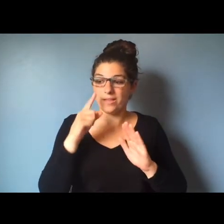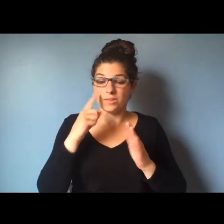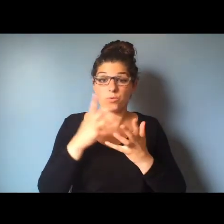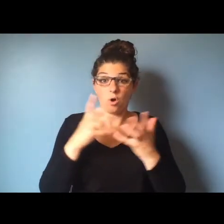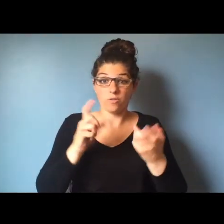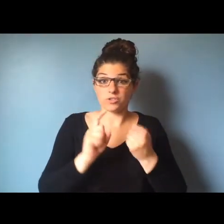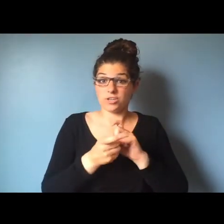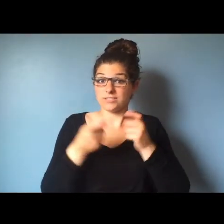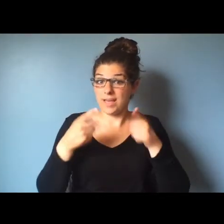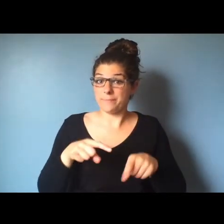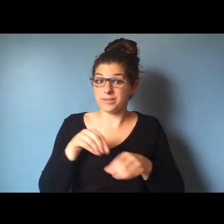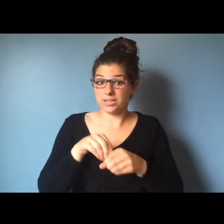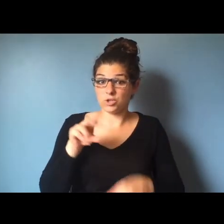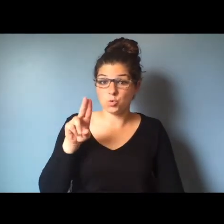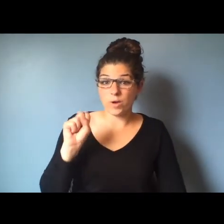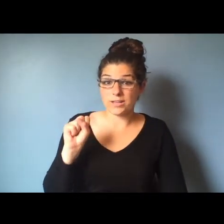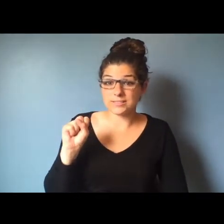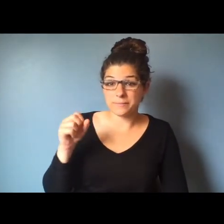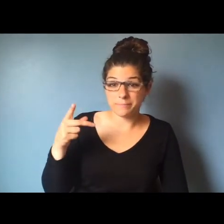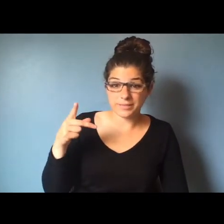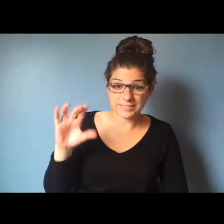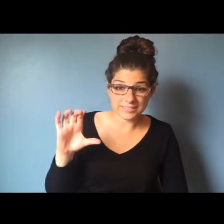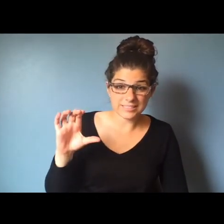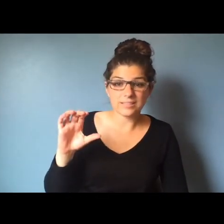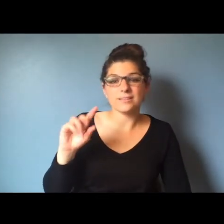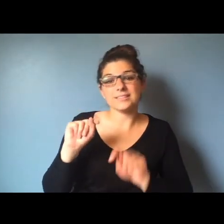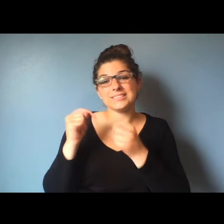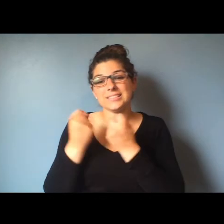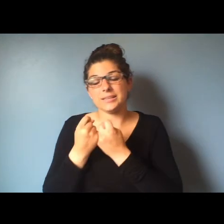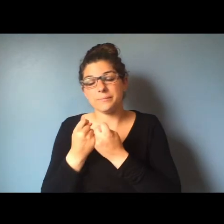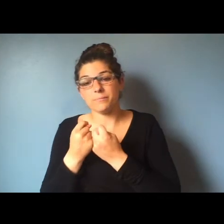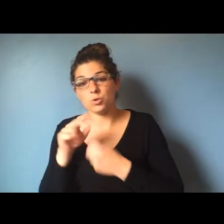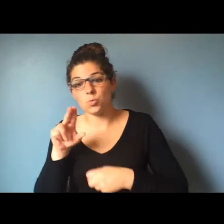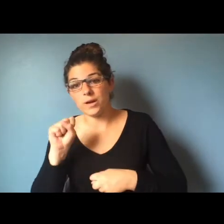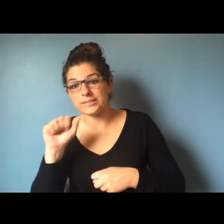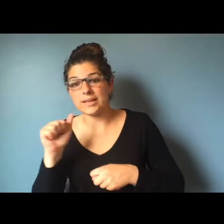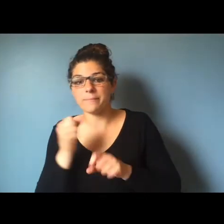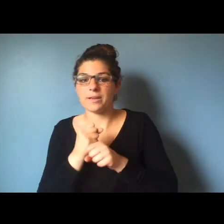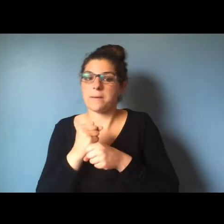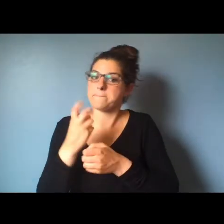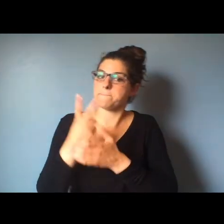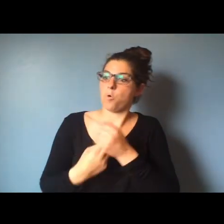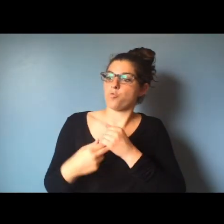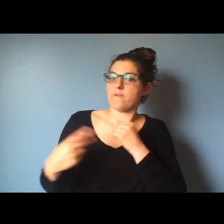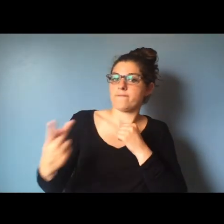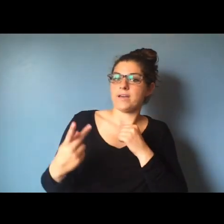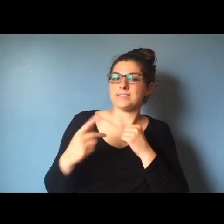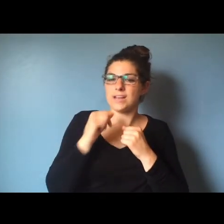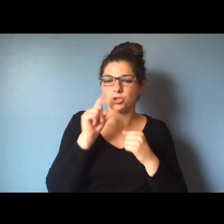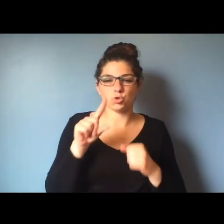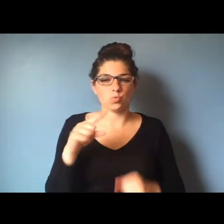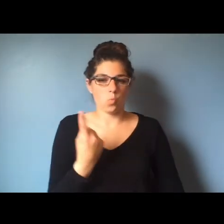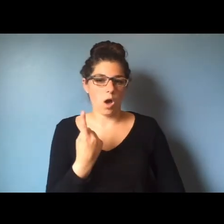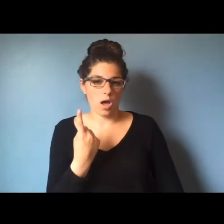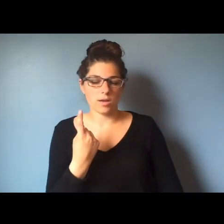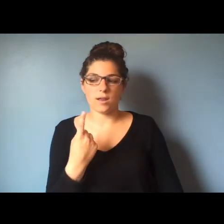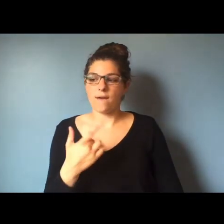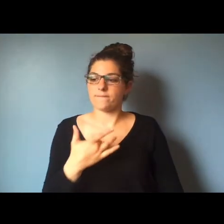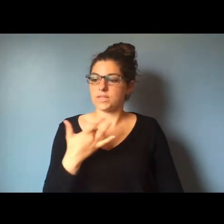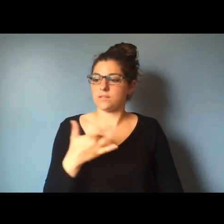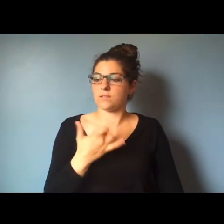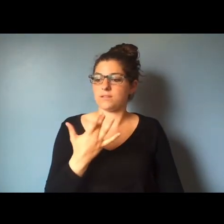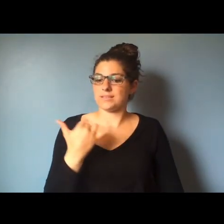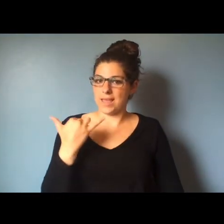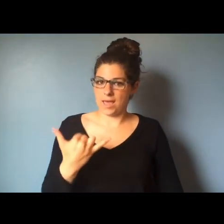within like the USOPC and even Team USA making it both of us instead of just one, I feel like